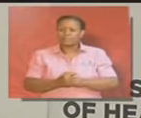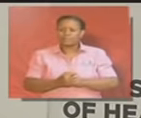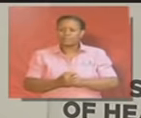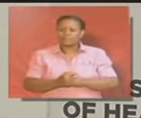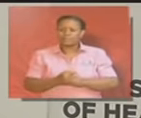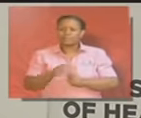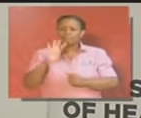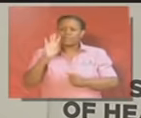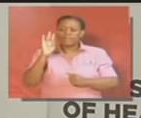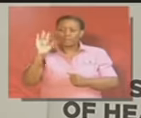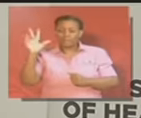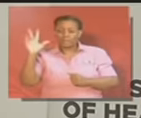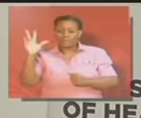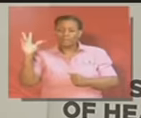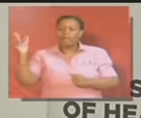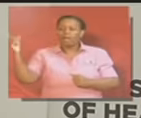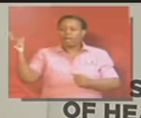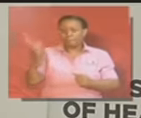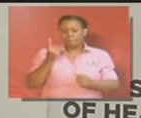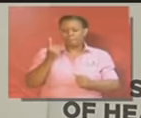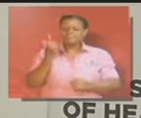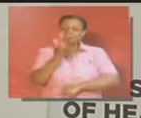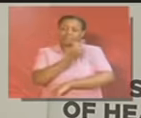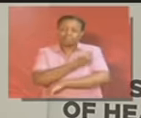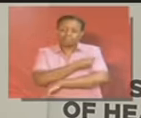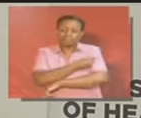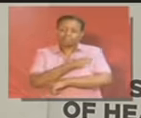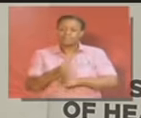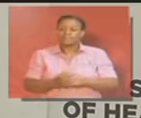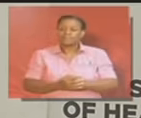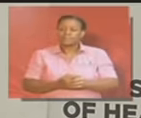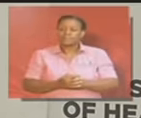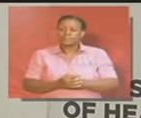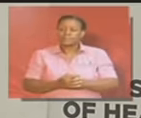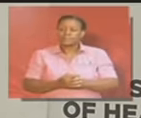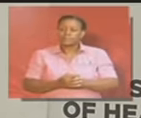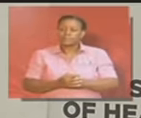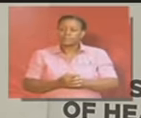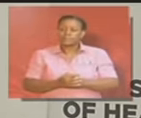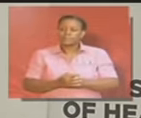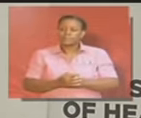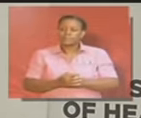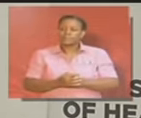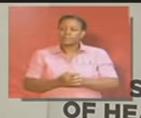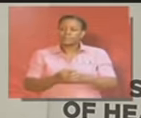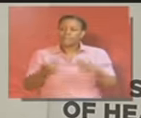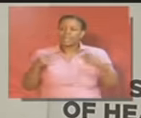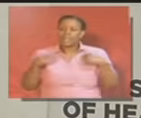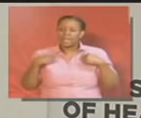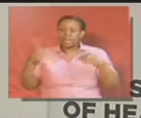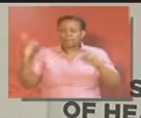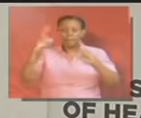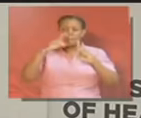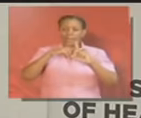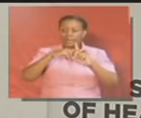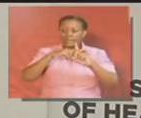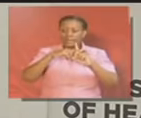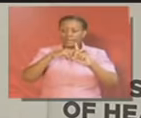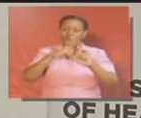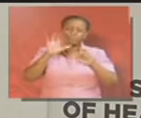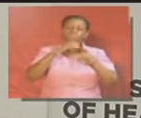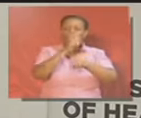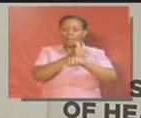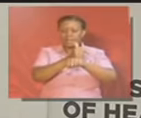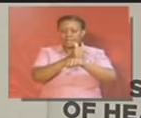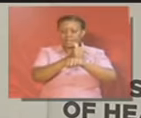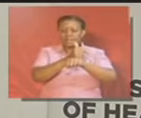473 persons. We also have a number of appointments that we have outstanding now that have been made over